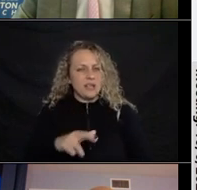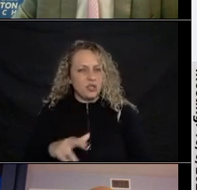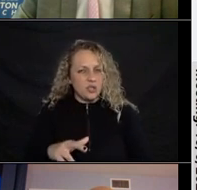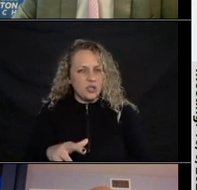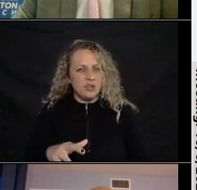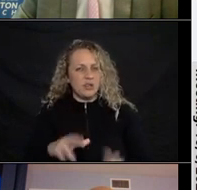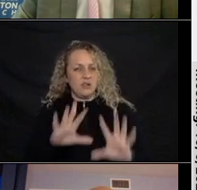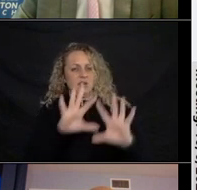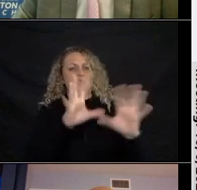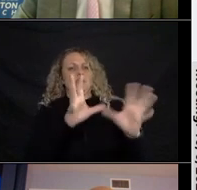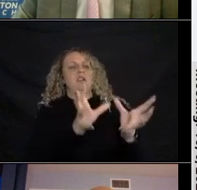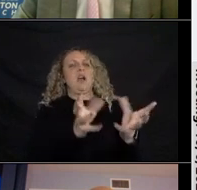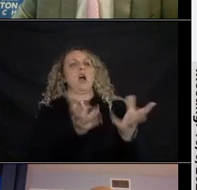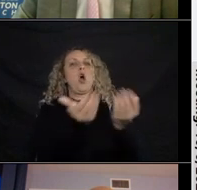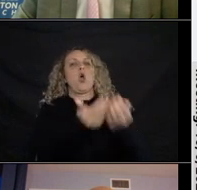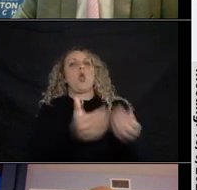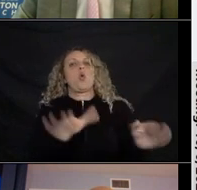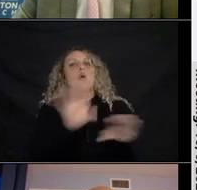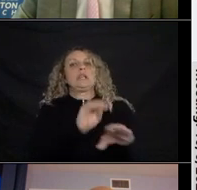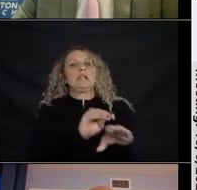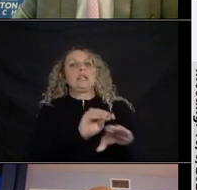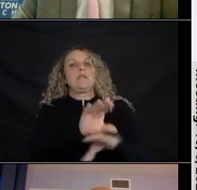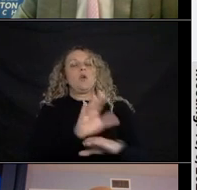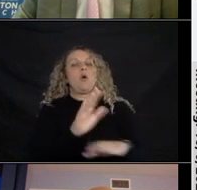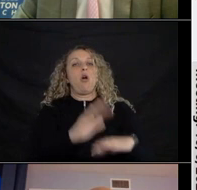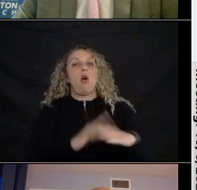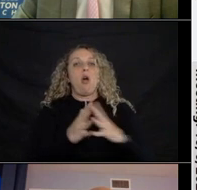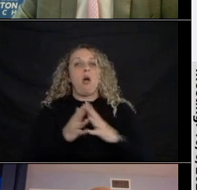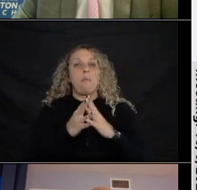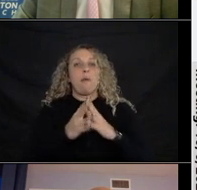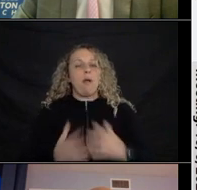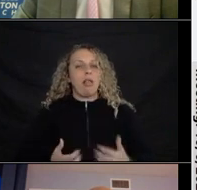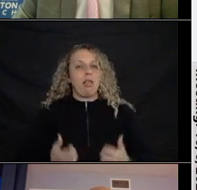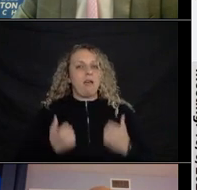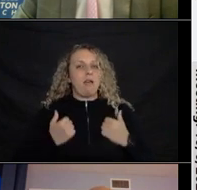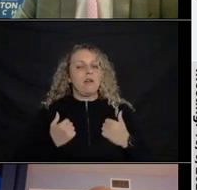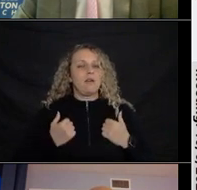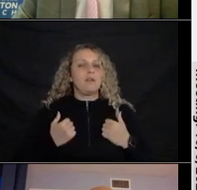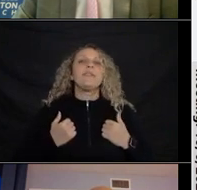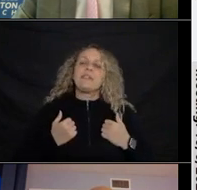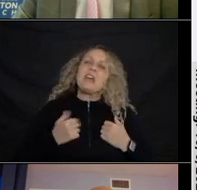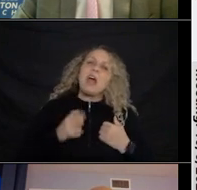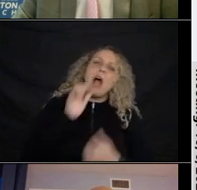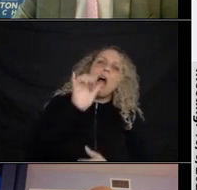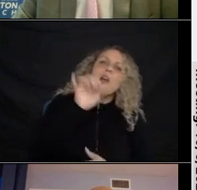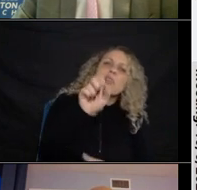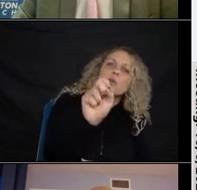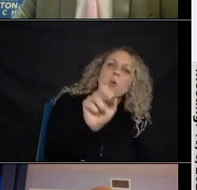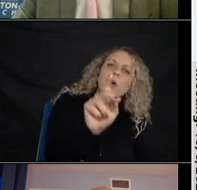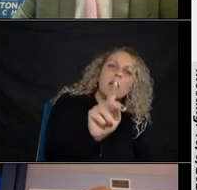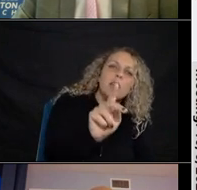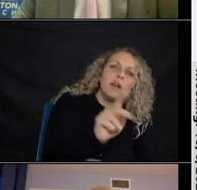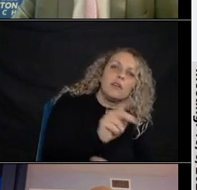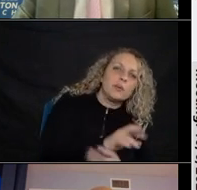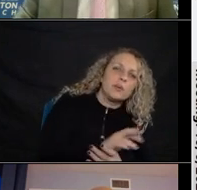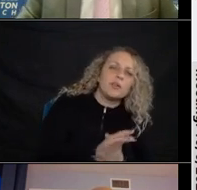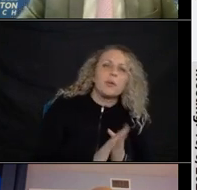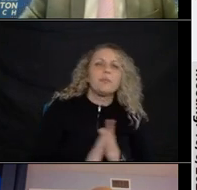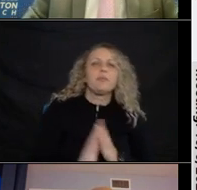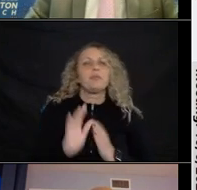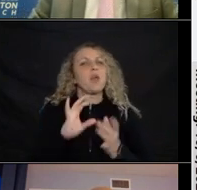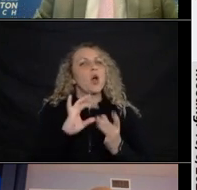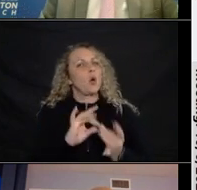is losing its influence on American life. And that's okay. According to